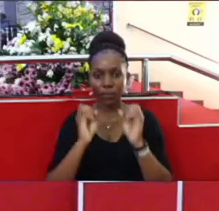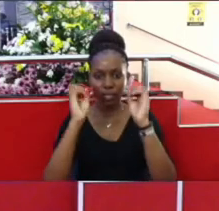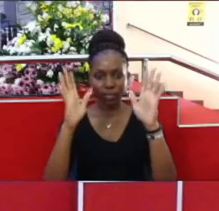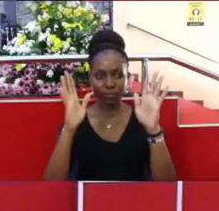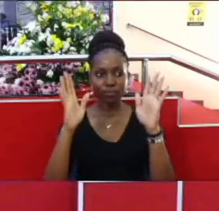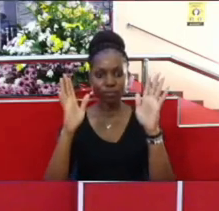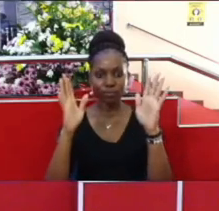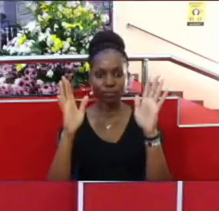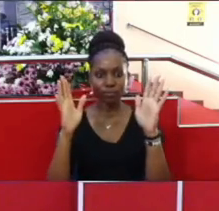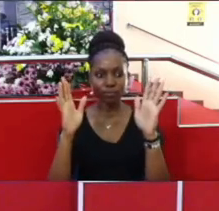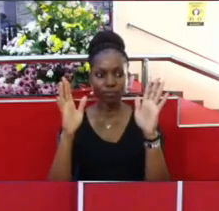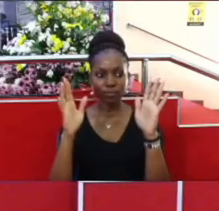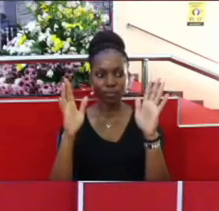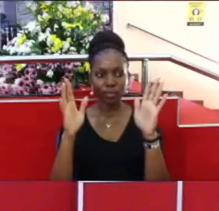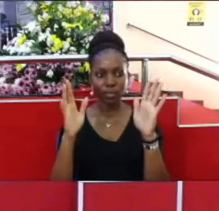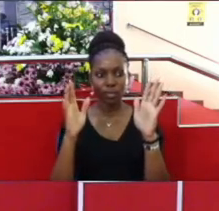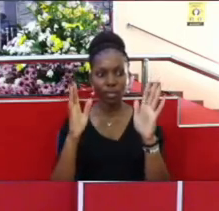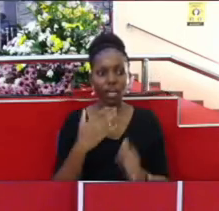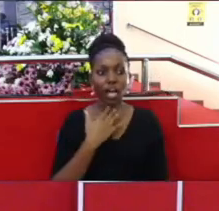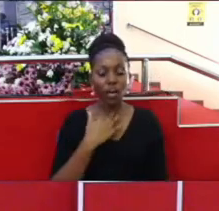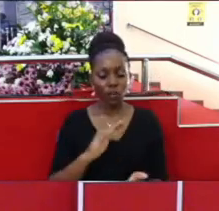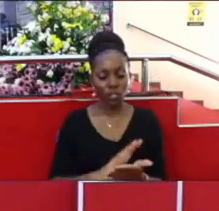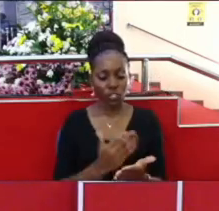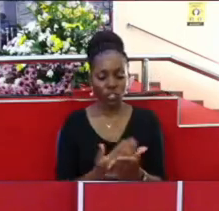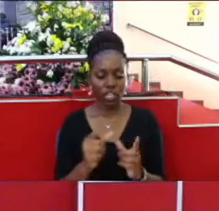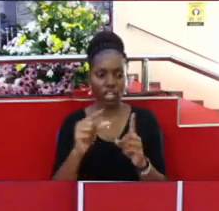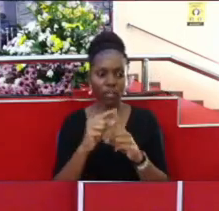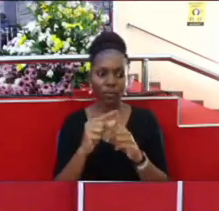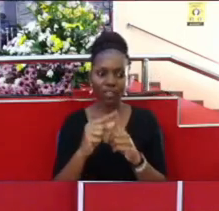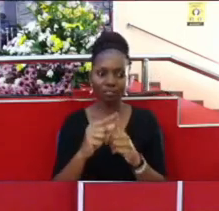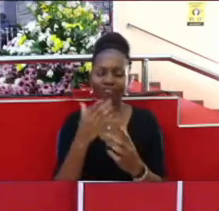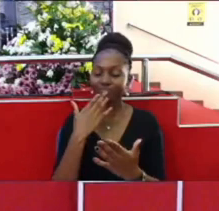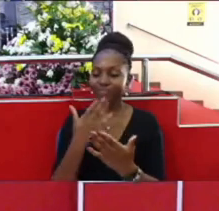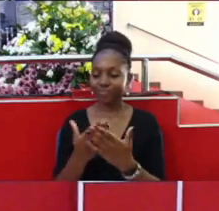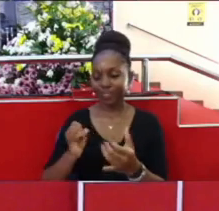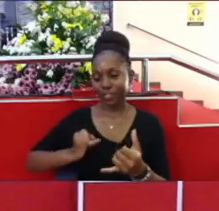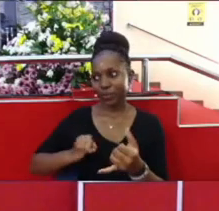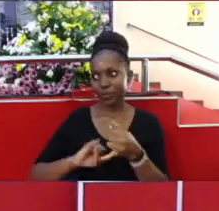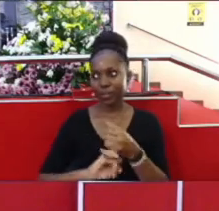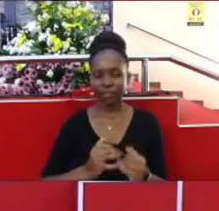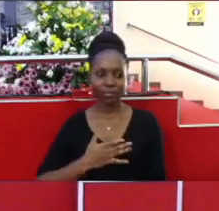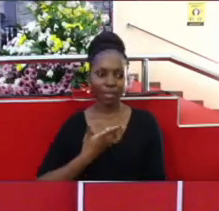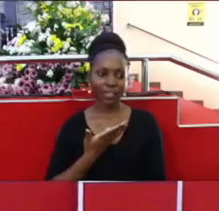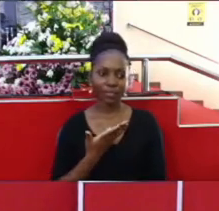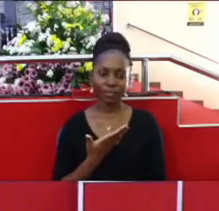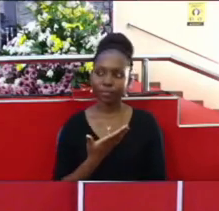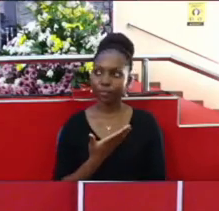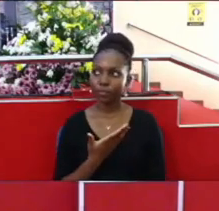Amen. Want to get into the sharing of God's word? Thank you, Esther. Nataka niingie katika neno. Asante, shukrani